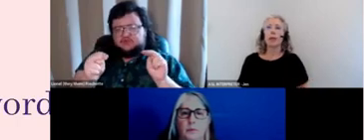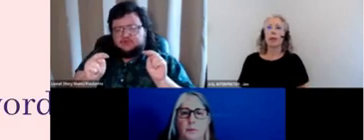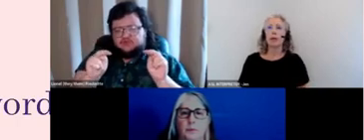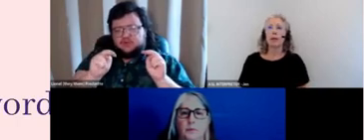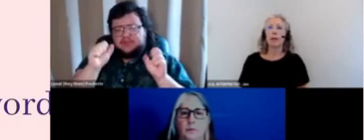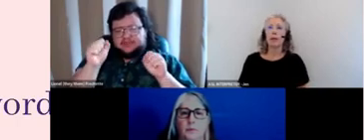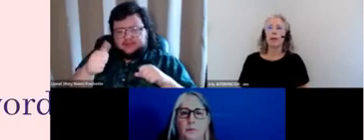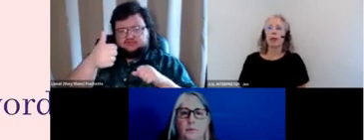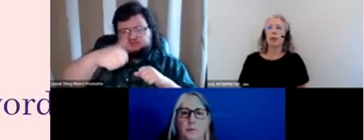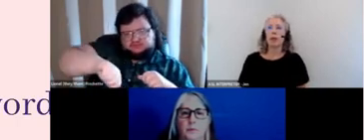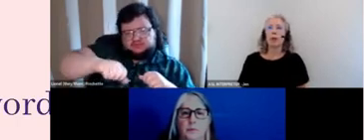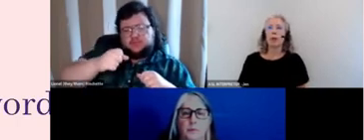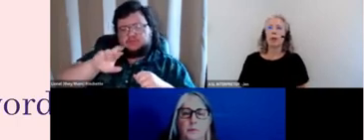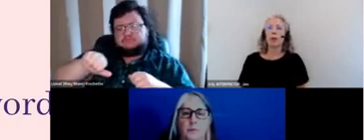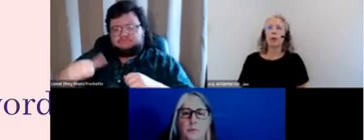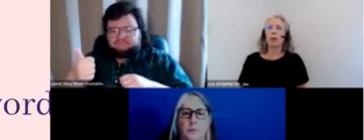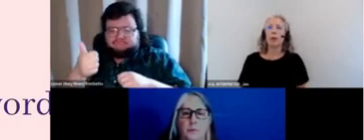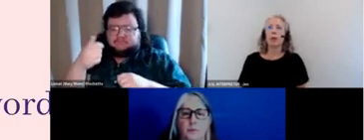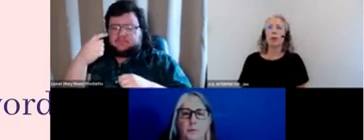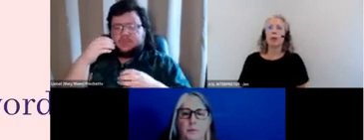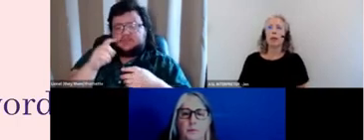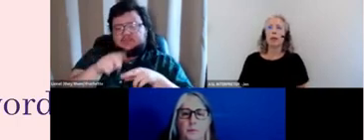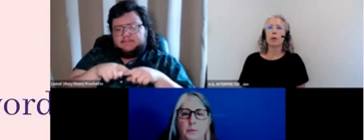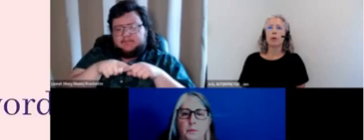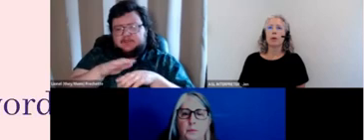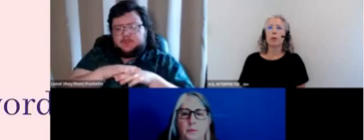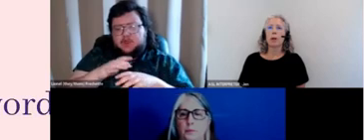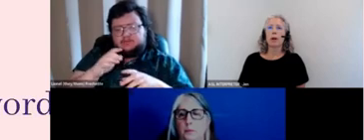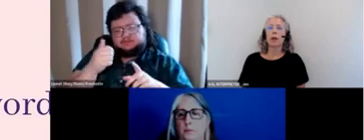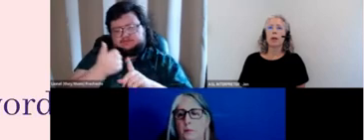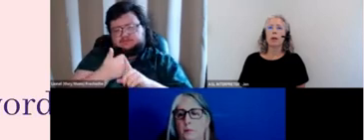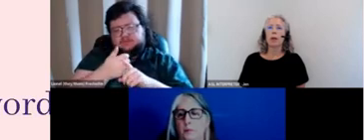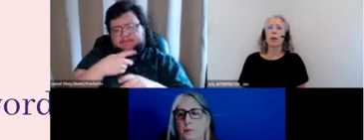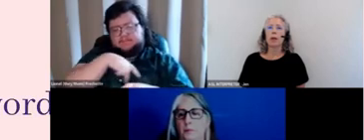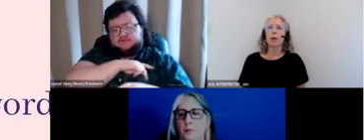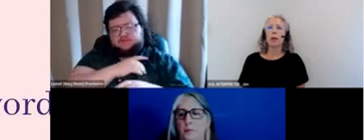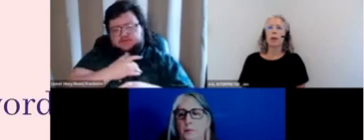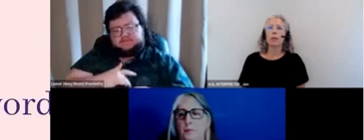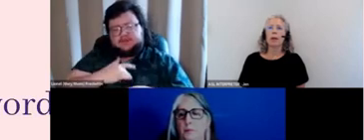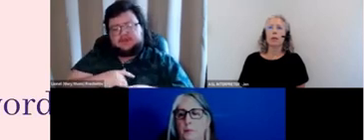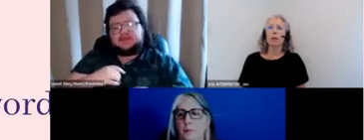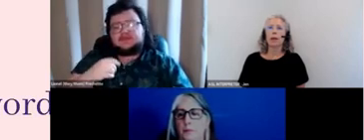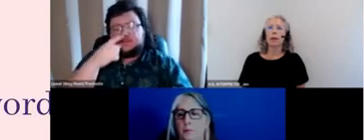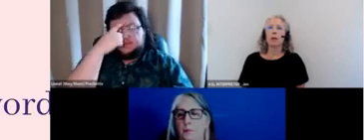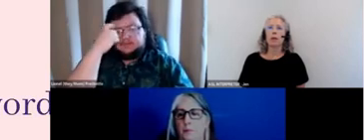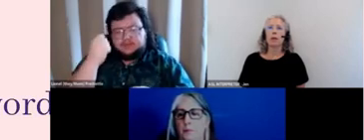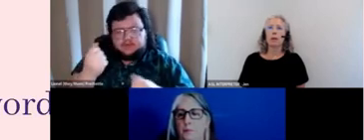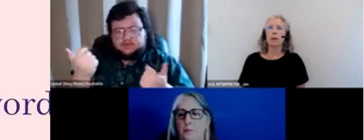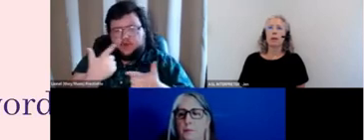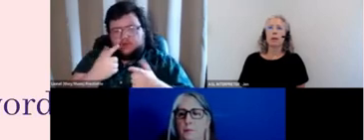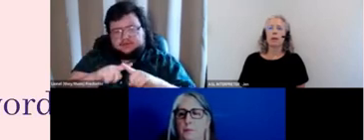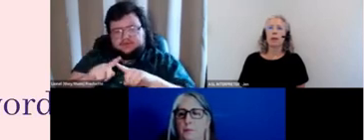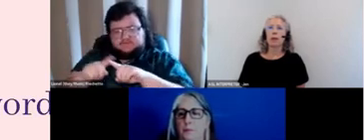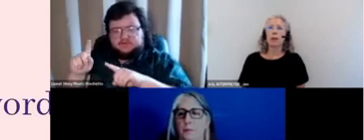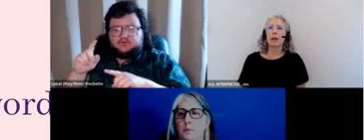to reject services. So the person should be able to, on their own, be able to make their own